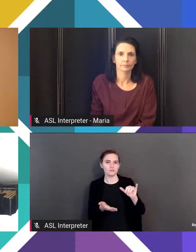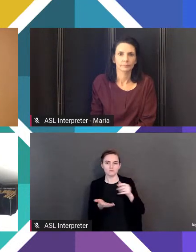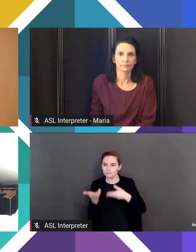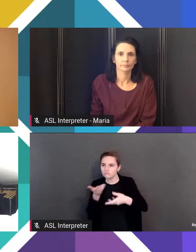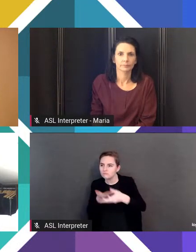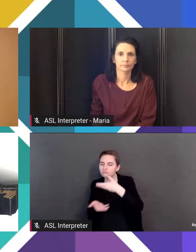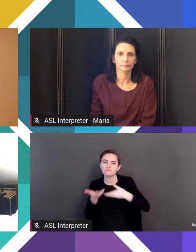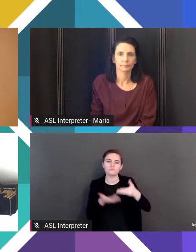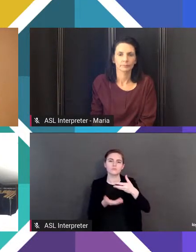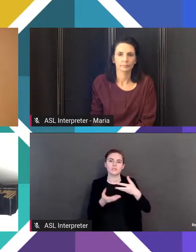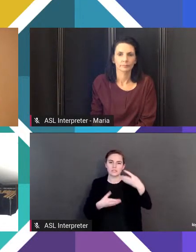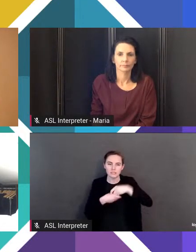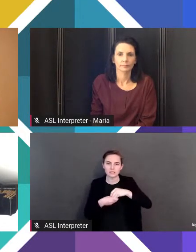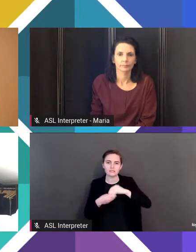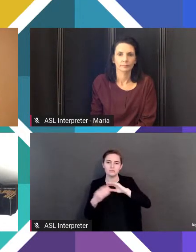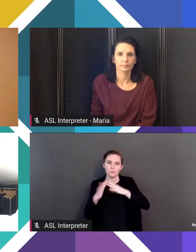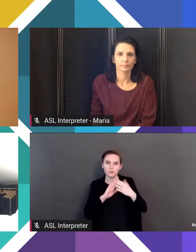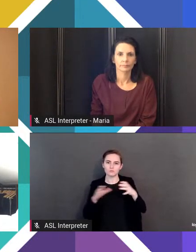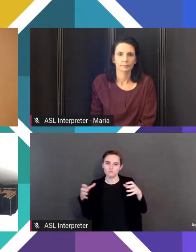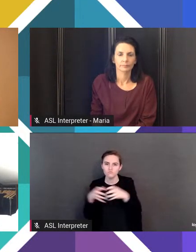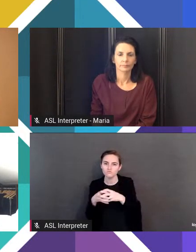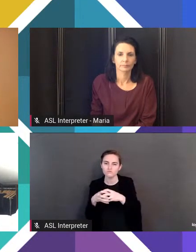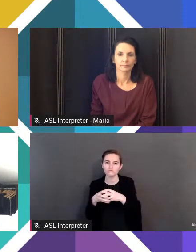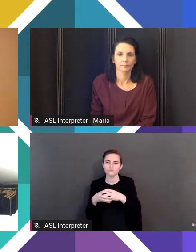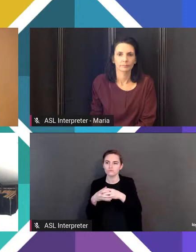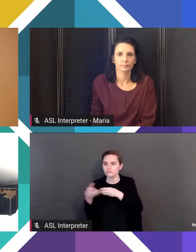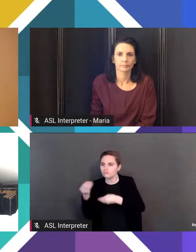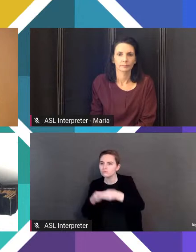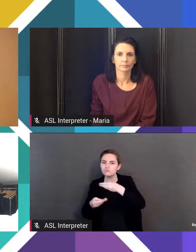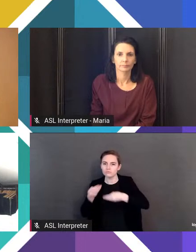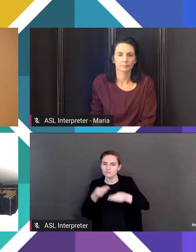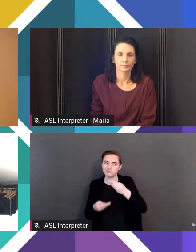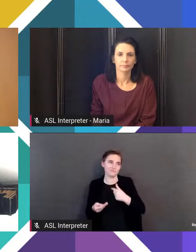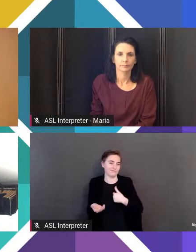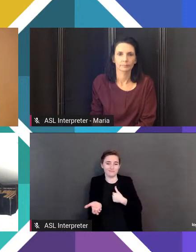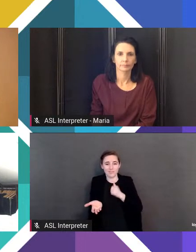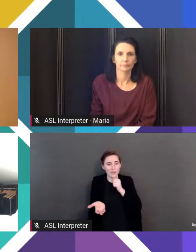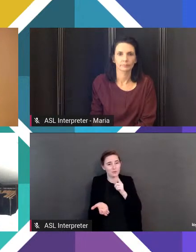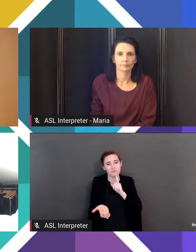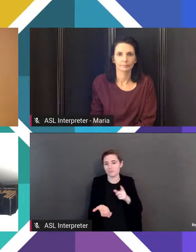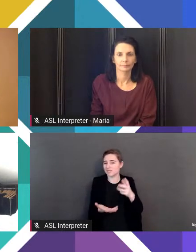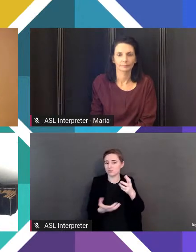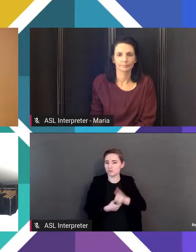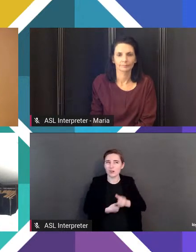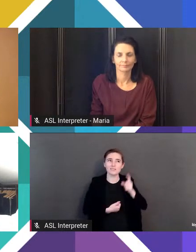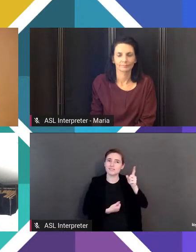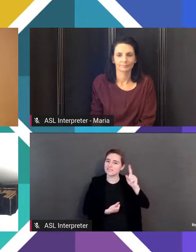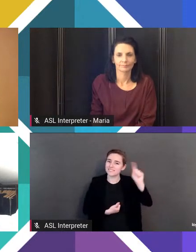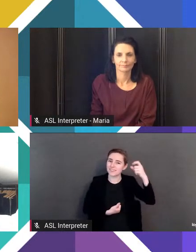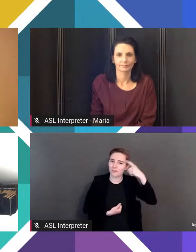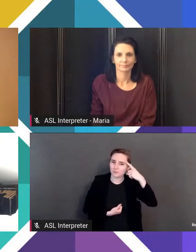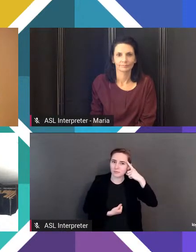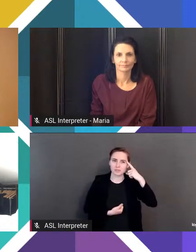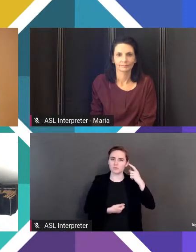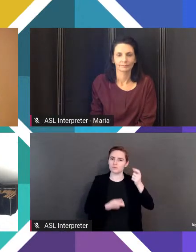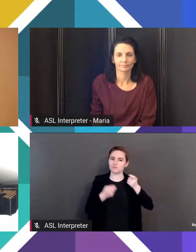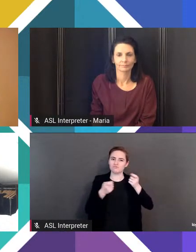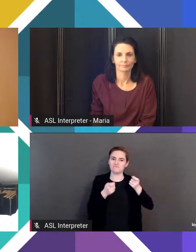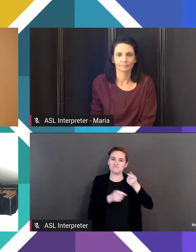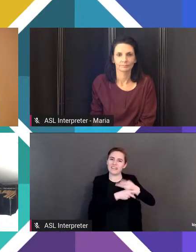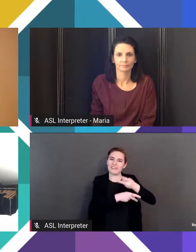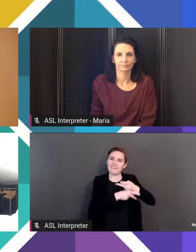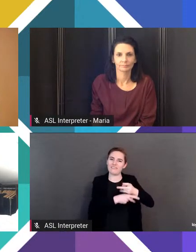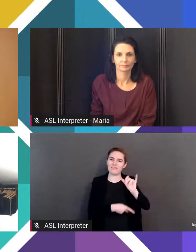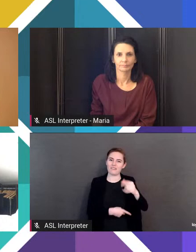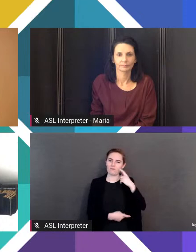and because like, I don't really trust the government to do that for us. You know, I think